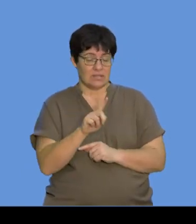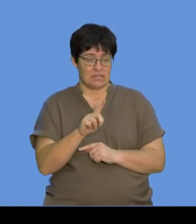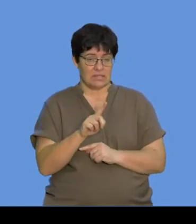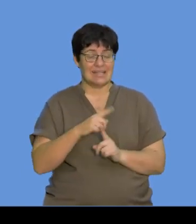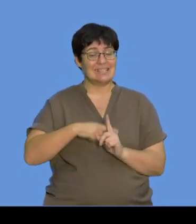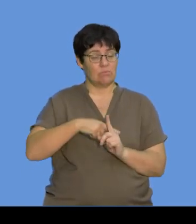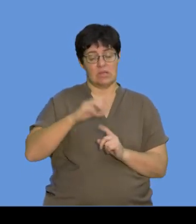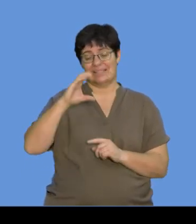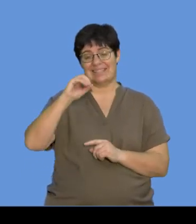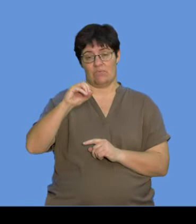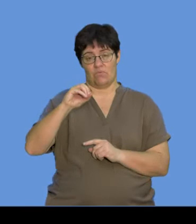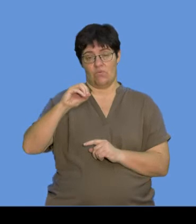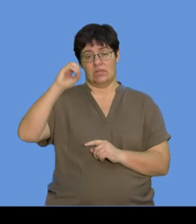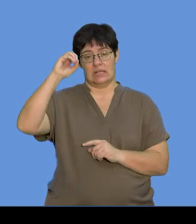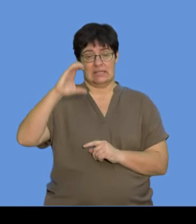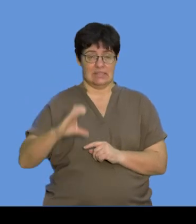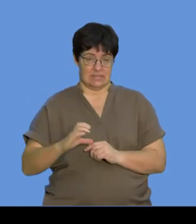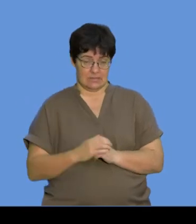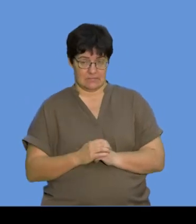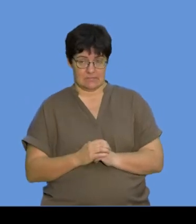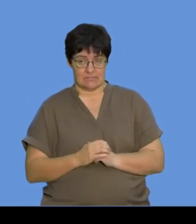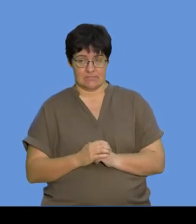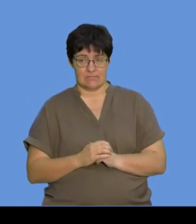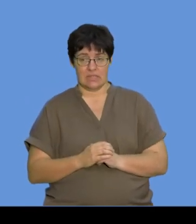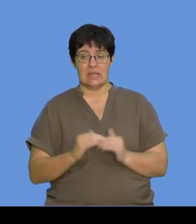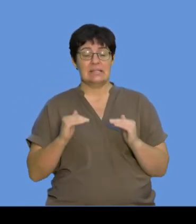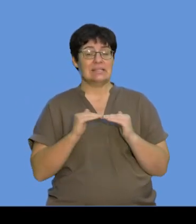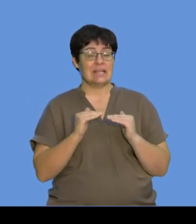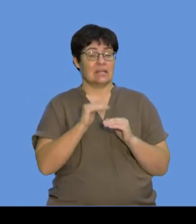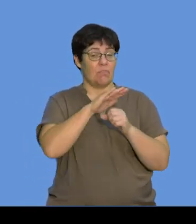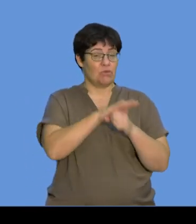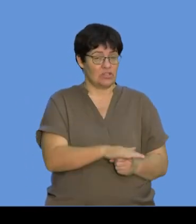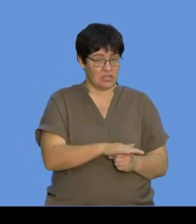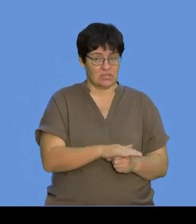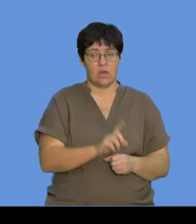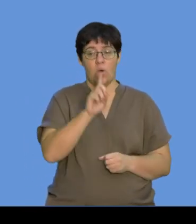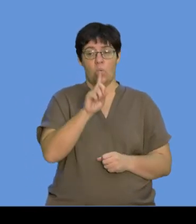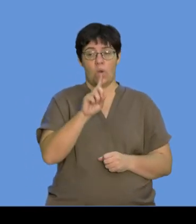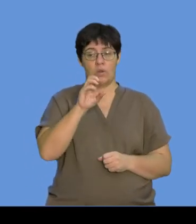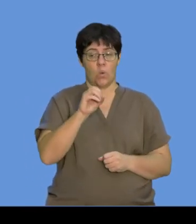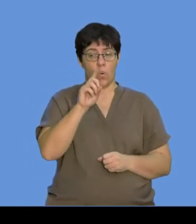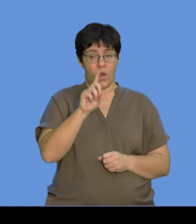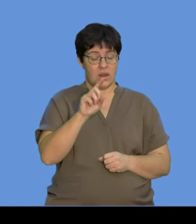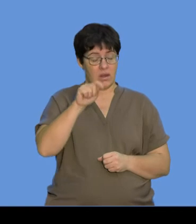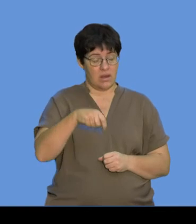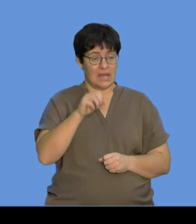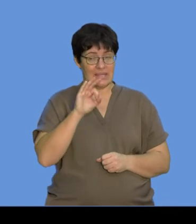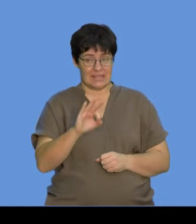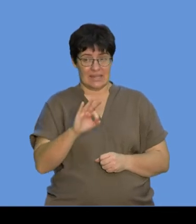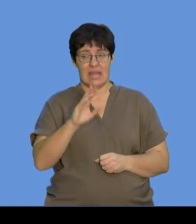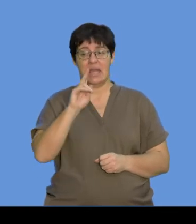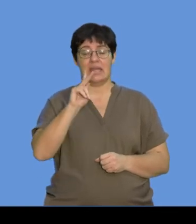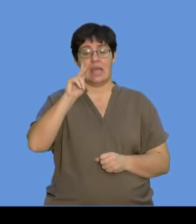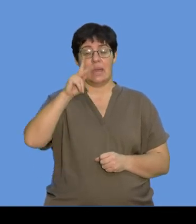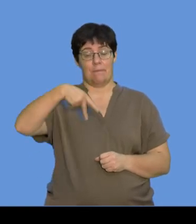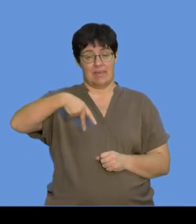degrees Celsius, right? Now, standard pressure, 101.3 kilopascals, which is also equal to an atmosphere,